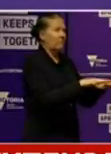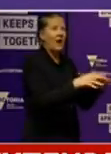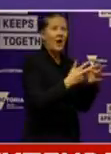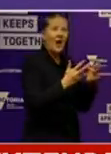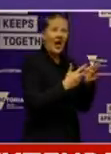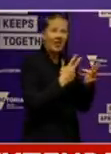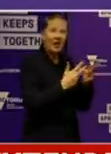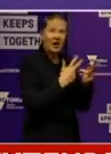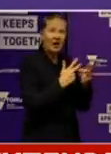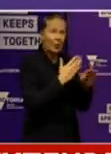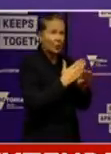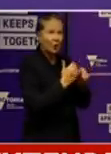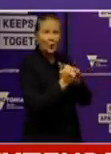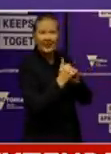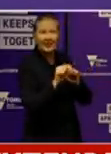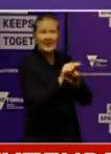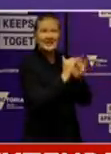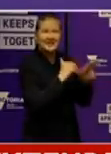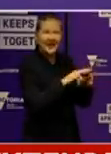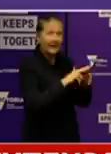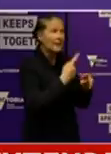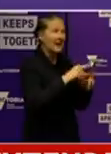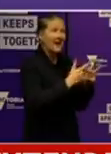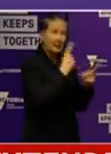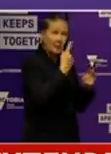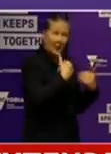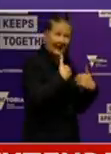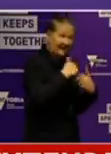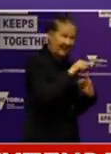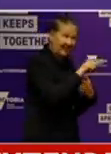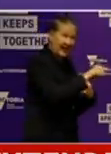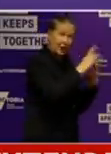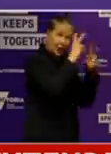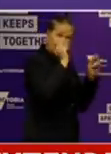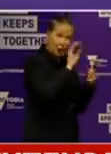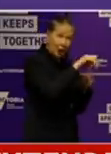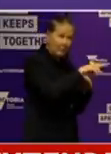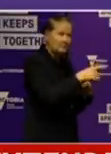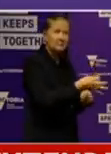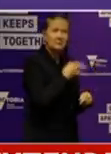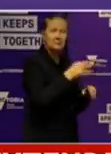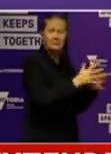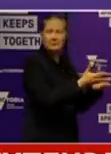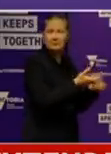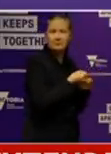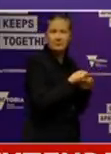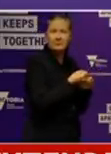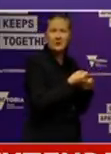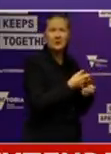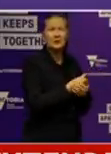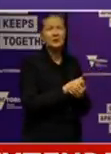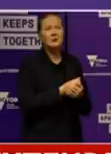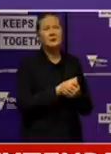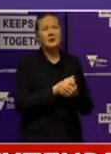but also significantly residents in those nursing homes at risk. There has been a significant amount of work that's